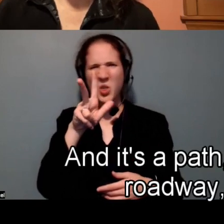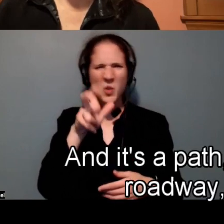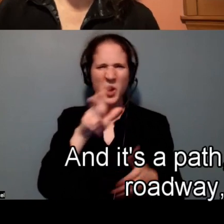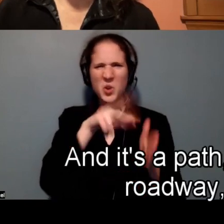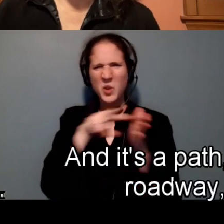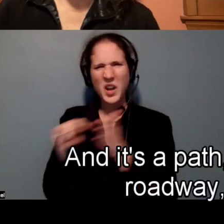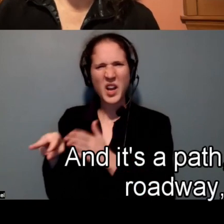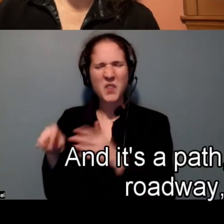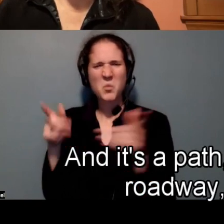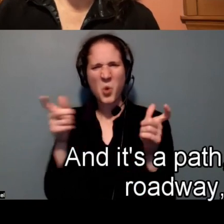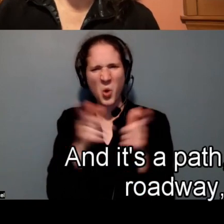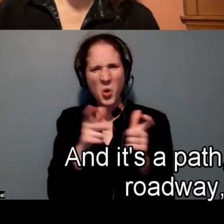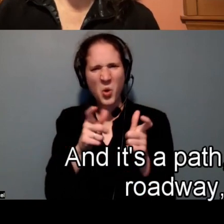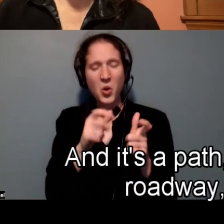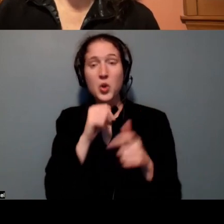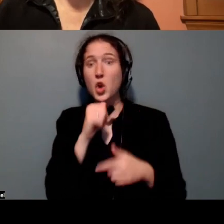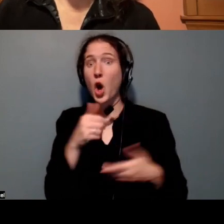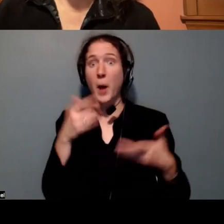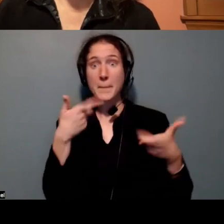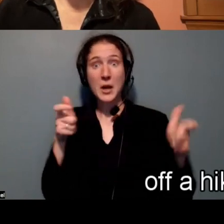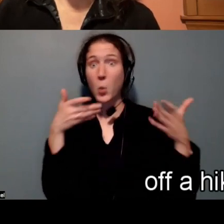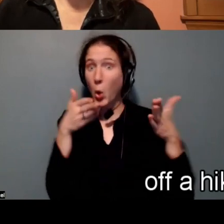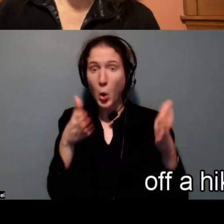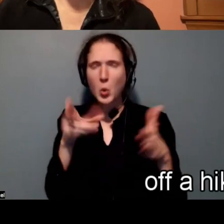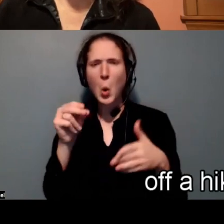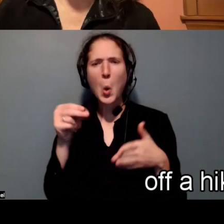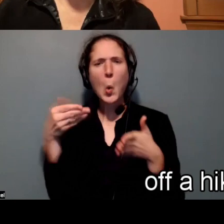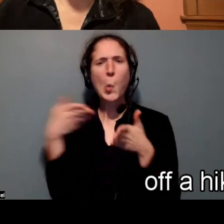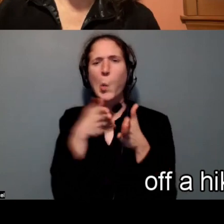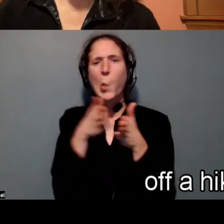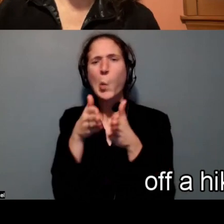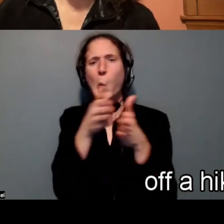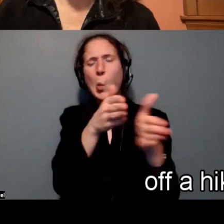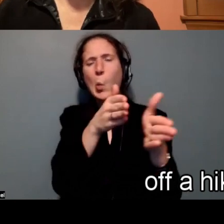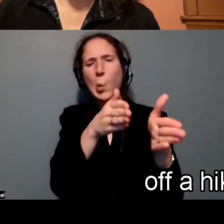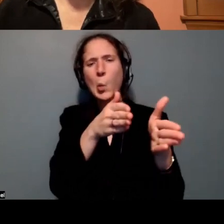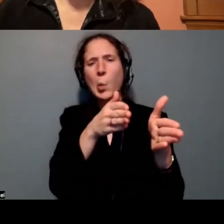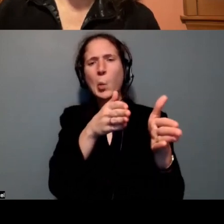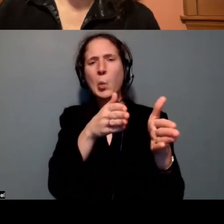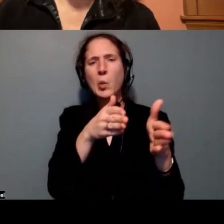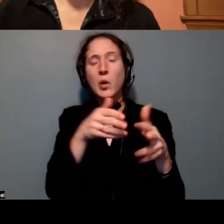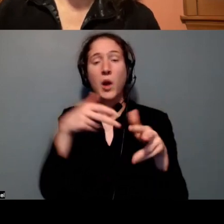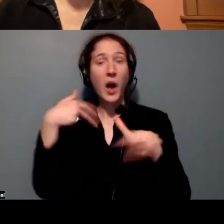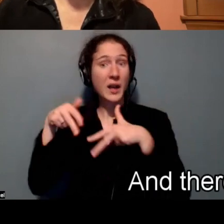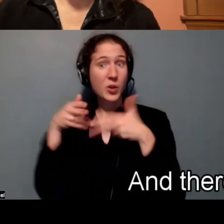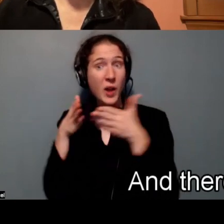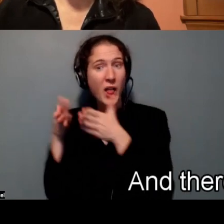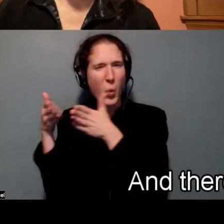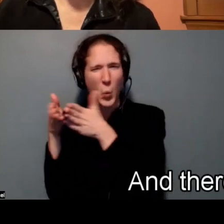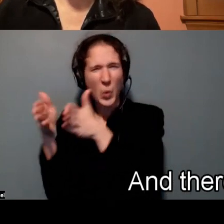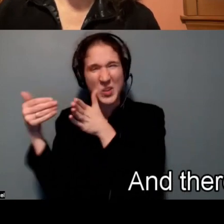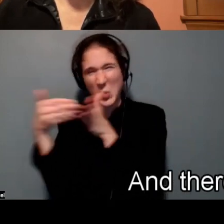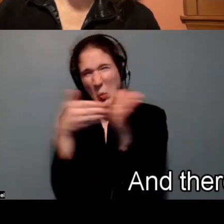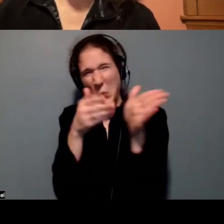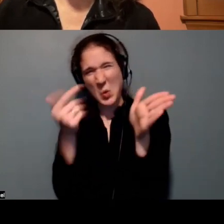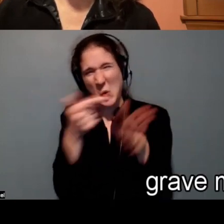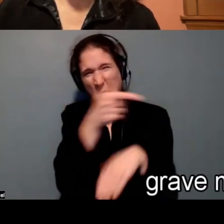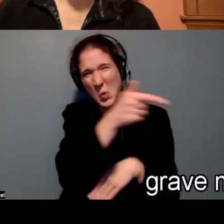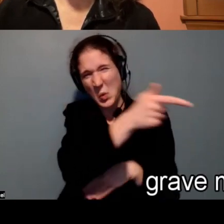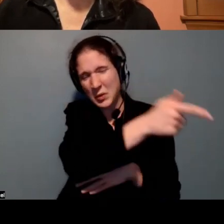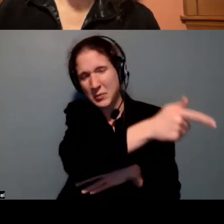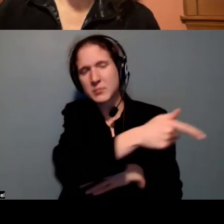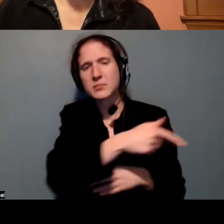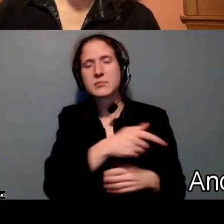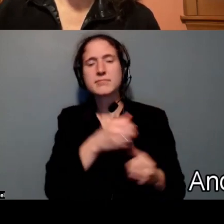a path. It's not on a roadway. It's a path off a hiking trail. And there's a lot of